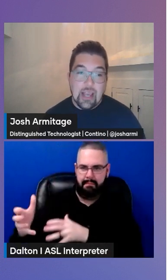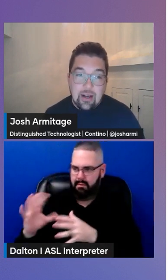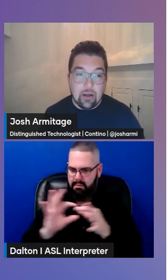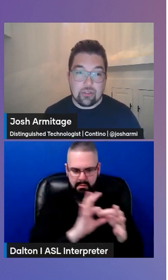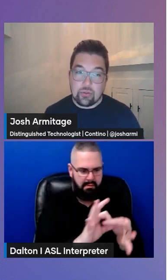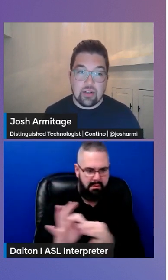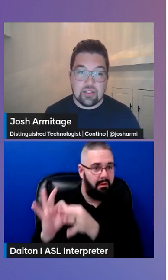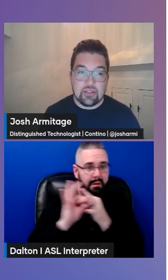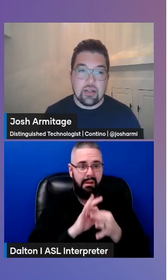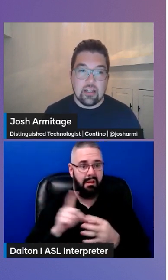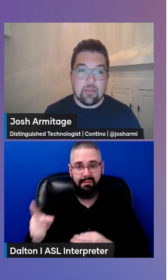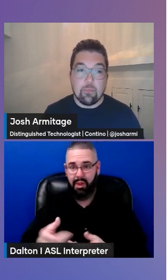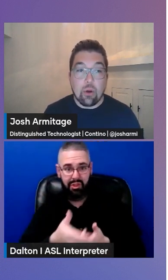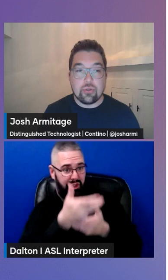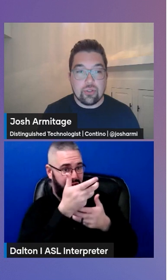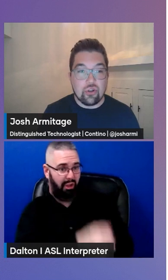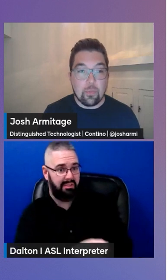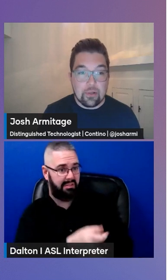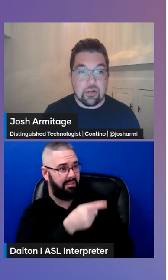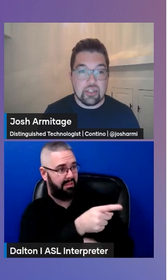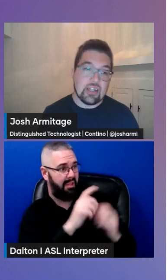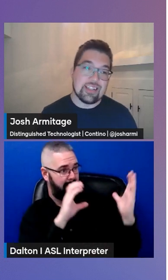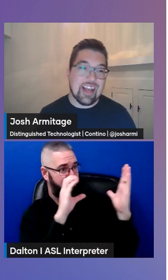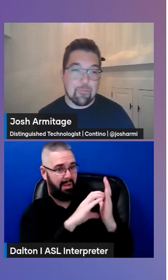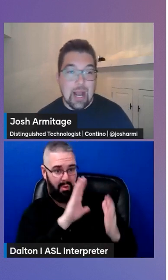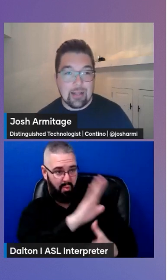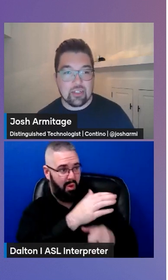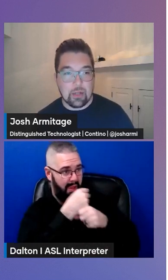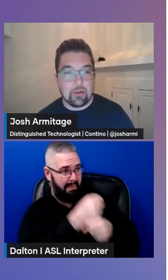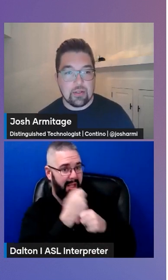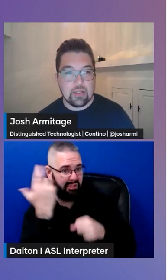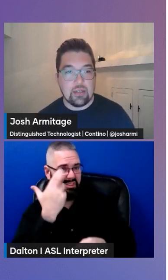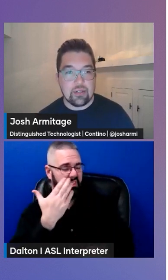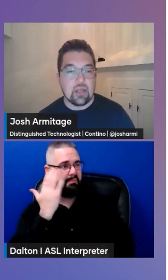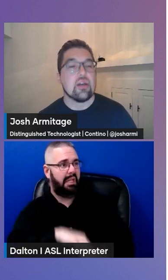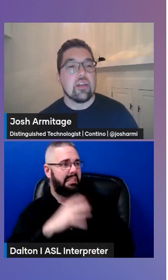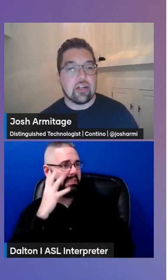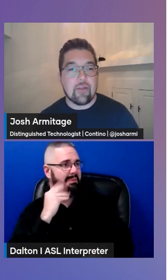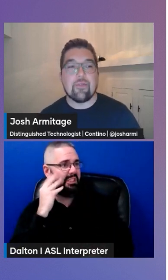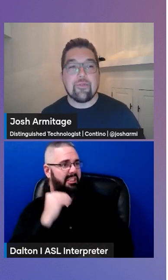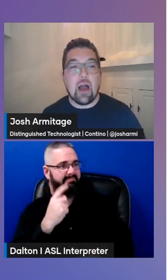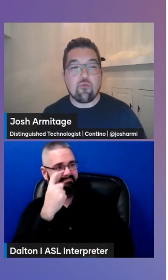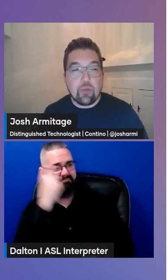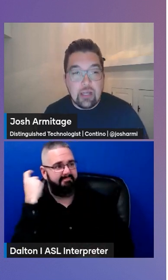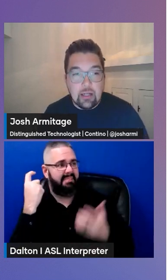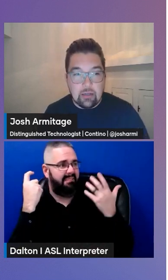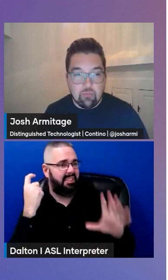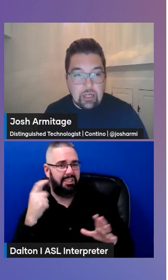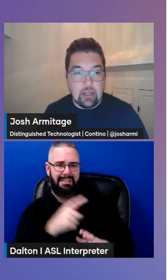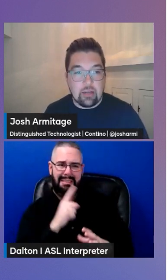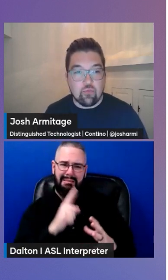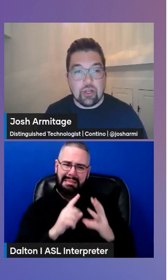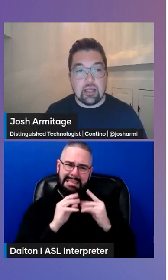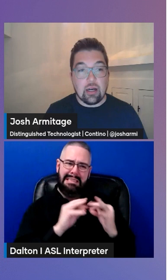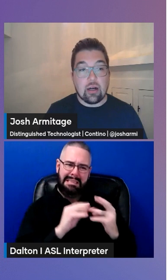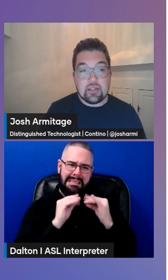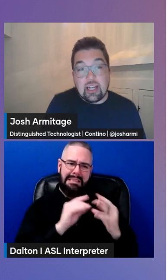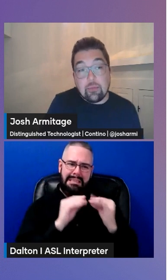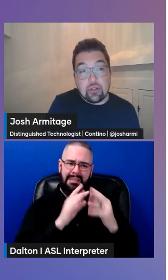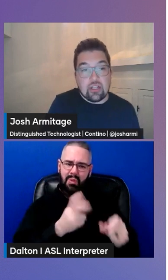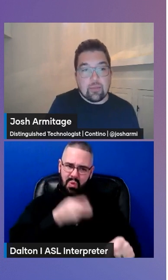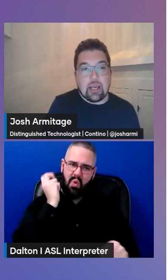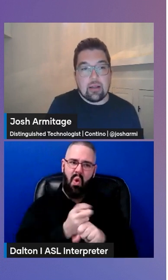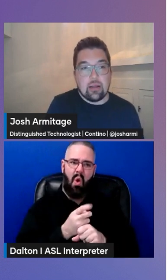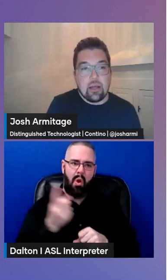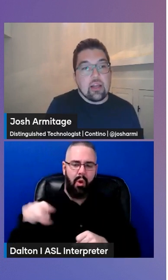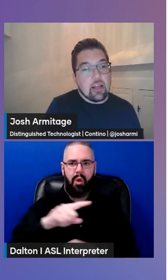If they can't trust the modules you're producing because they have bad experiences, you're going to have to fight really, really, really hard to get them